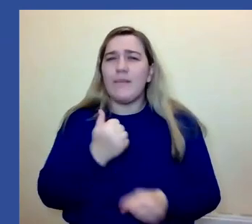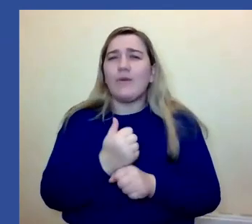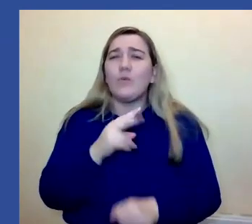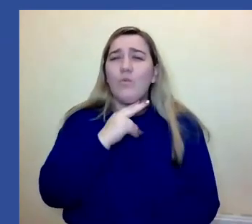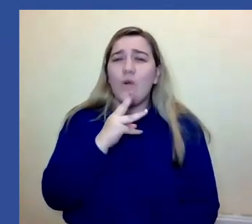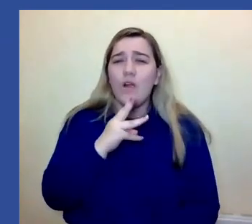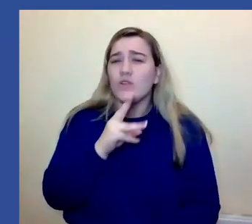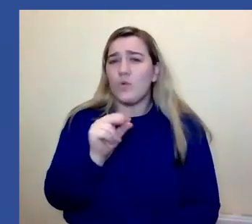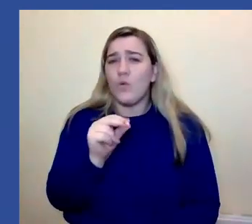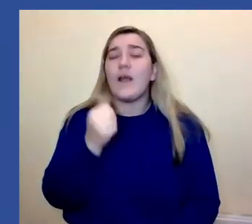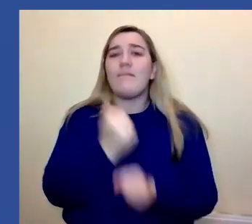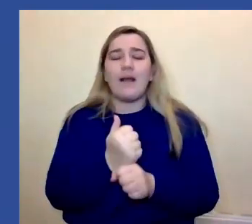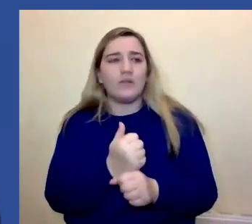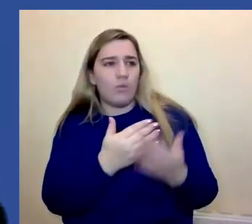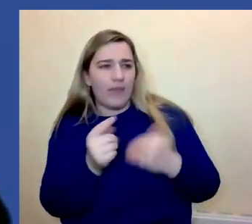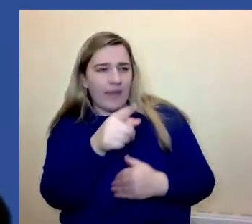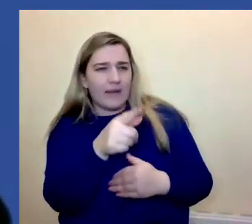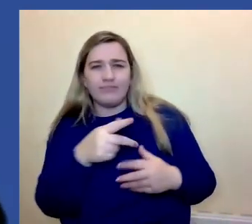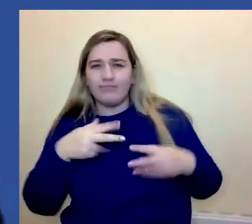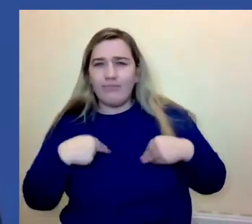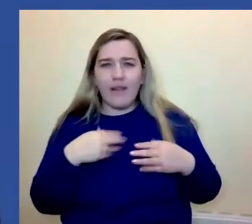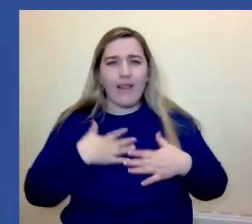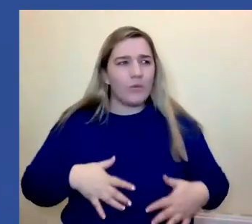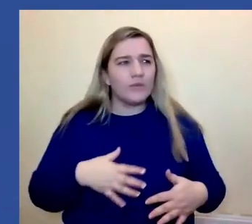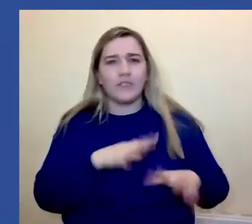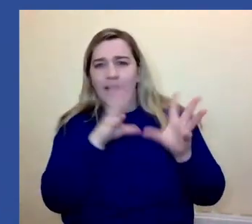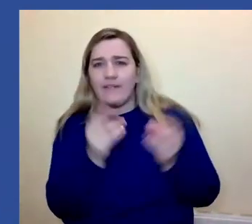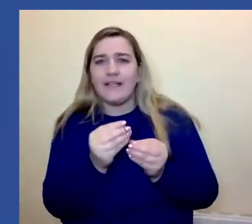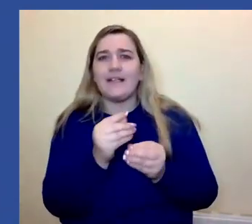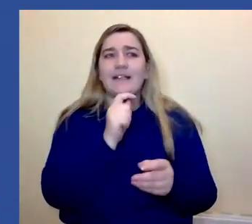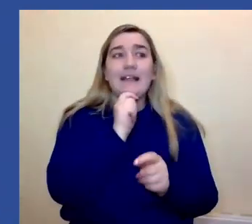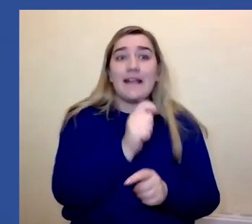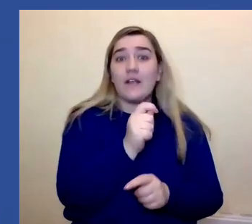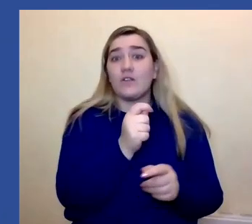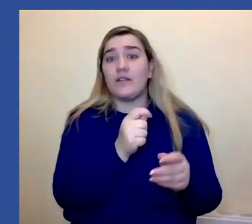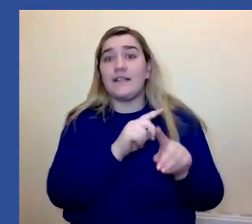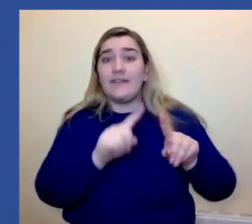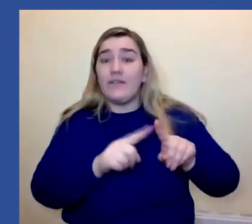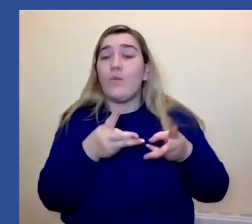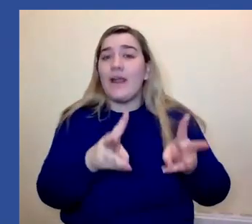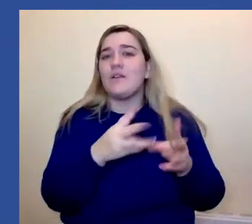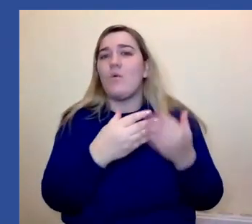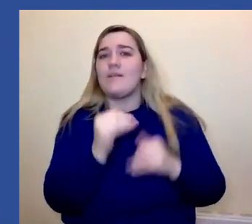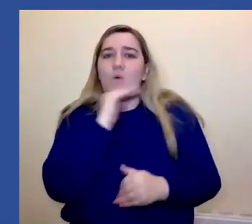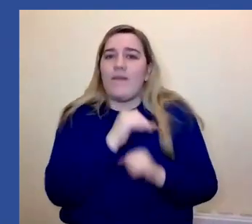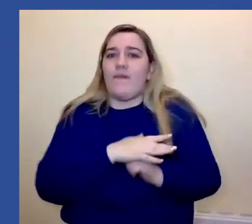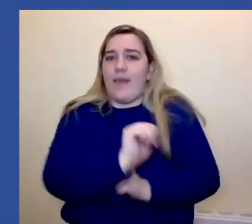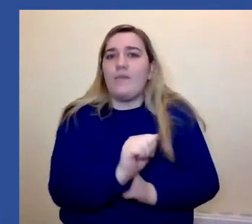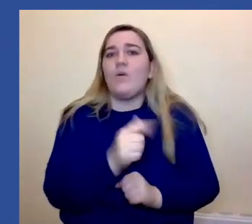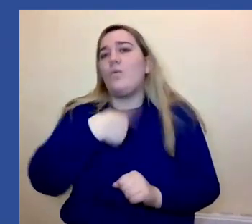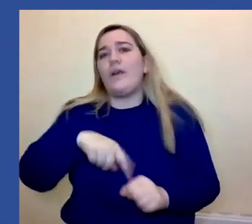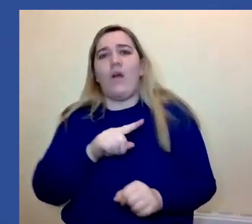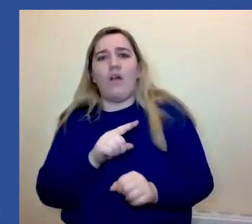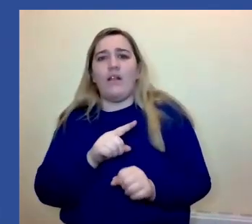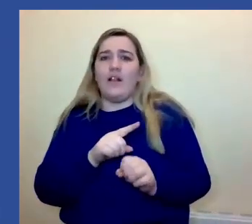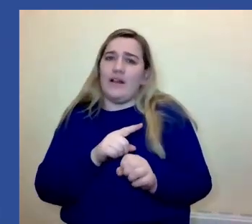us what and who is important in their lives. None of us exist in isolation. We all need support. And